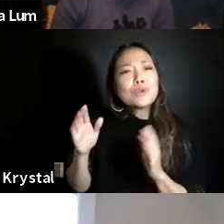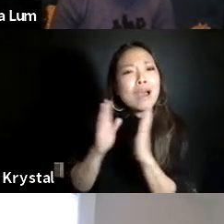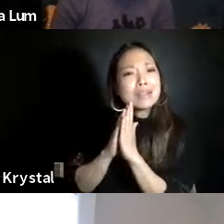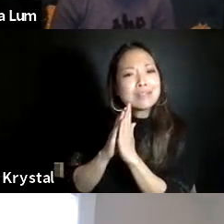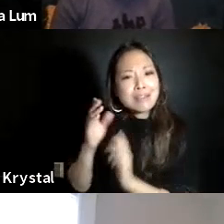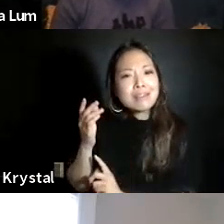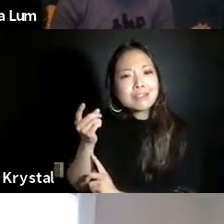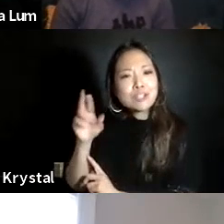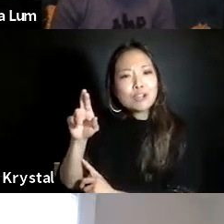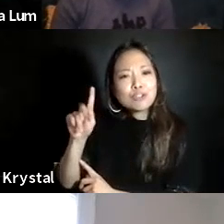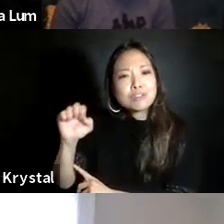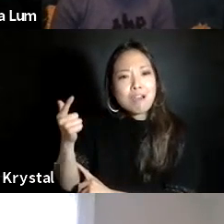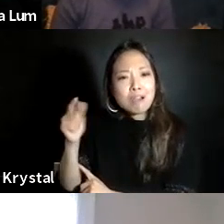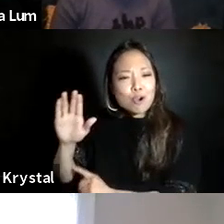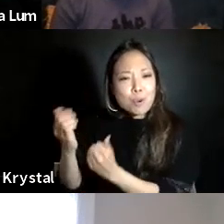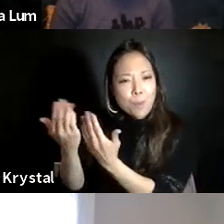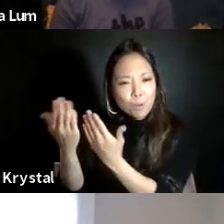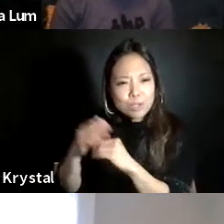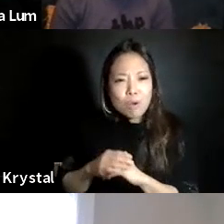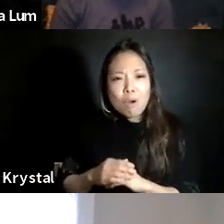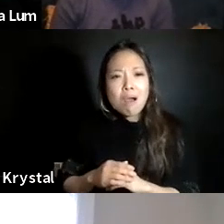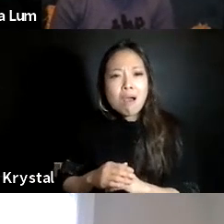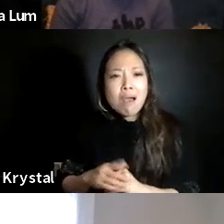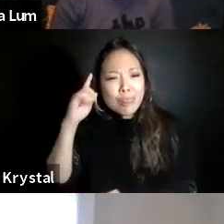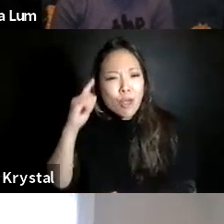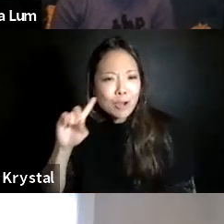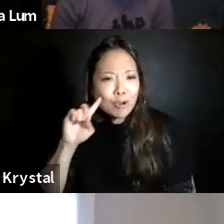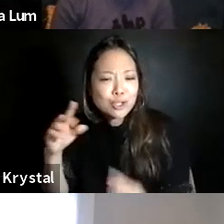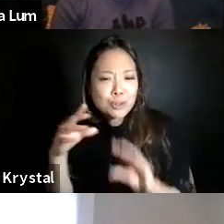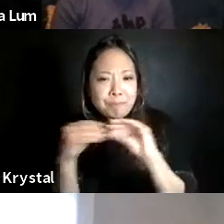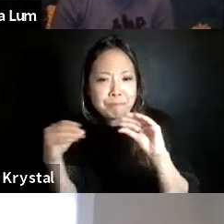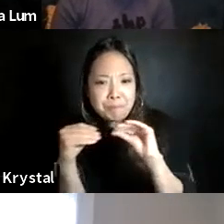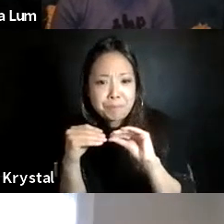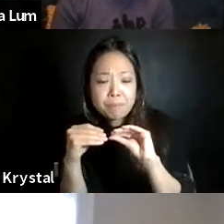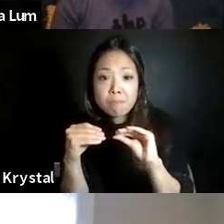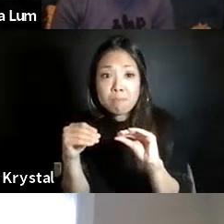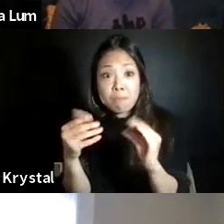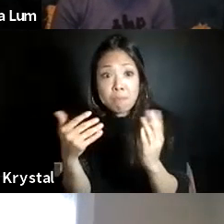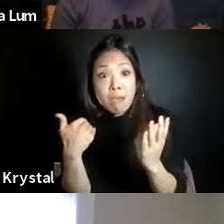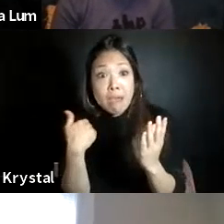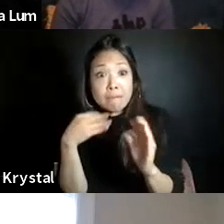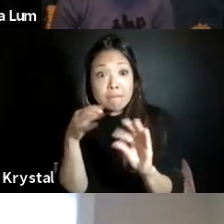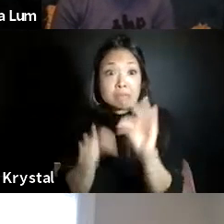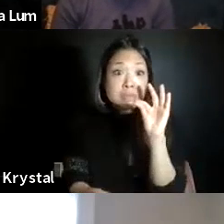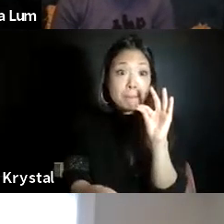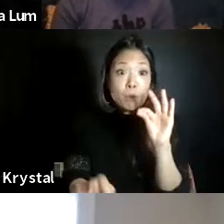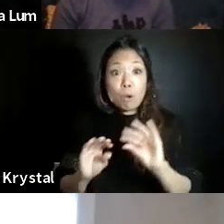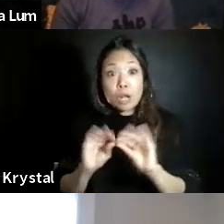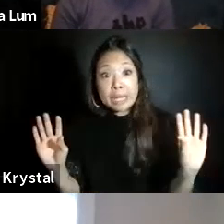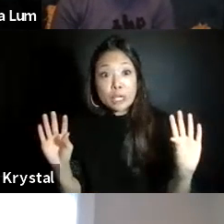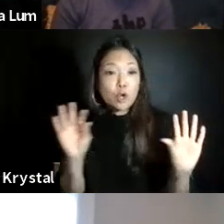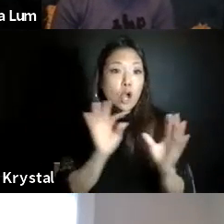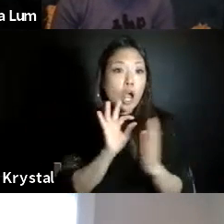you saying, you know, is there a simple, straightforward option for families to understand that